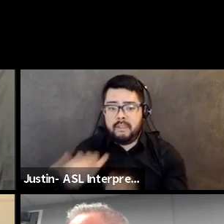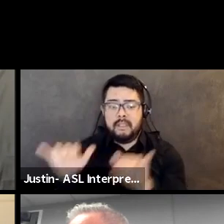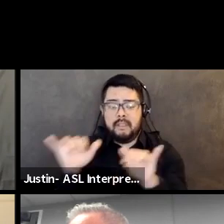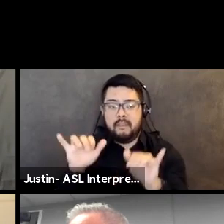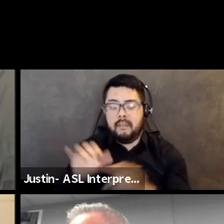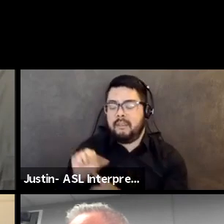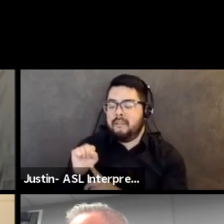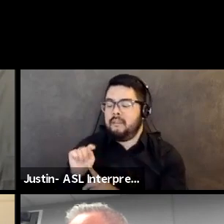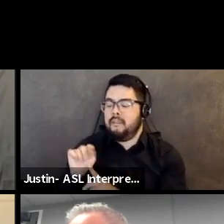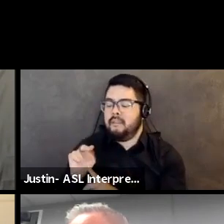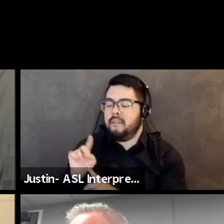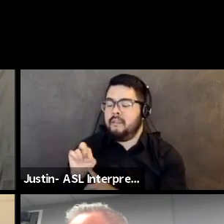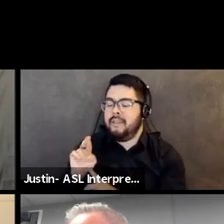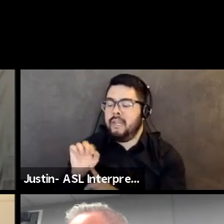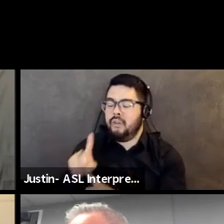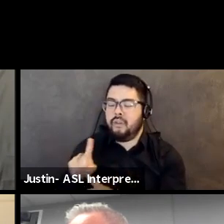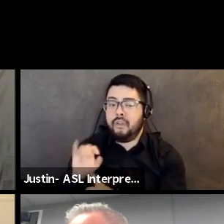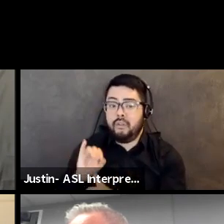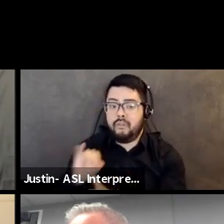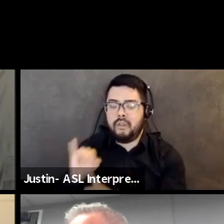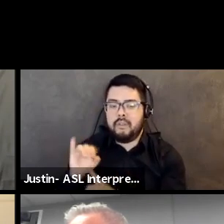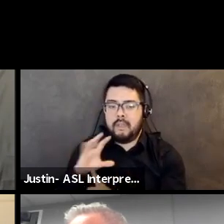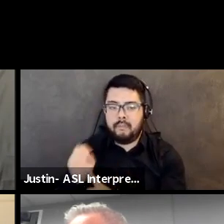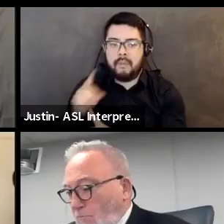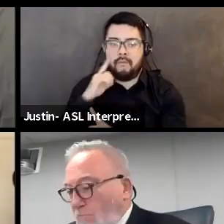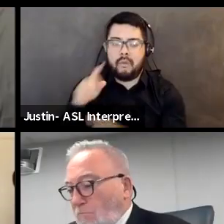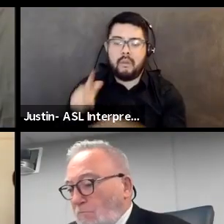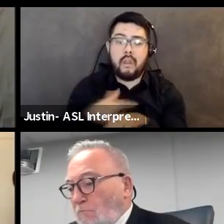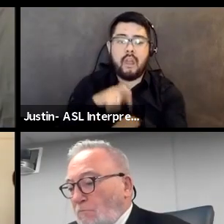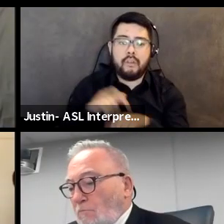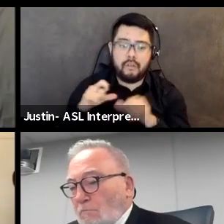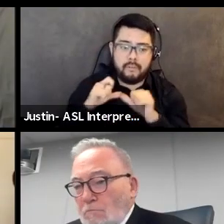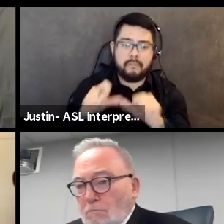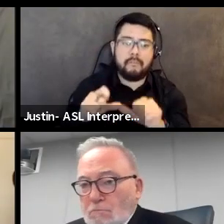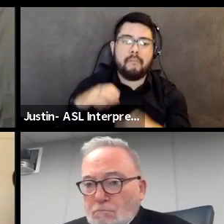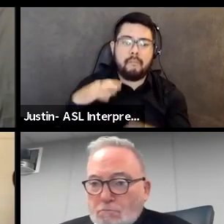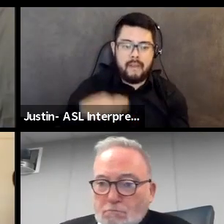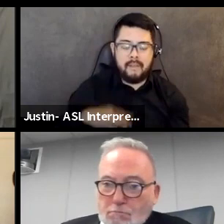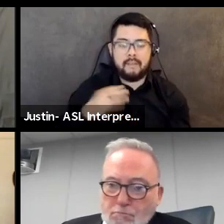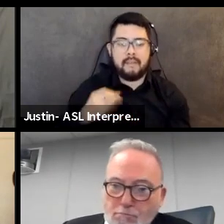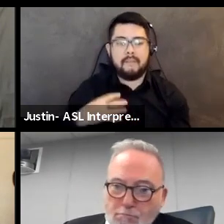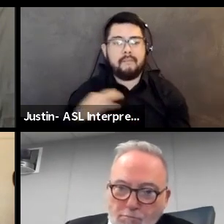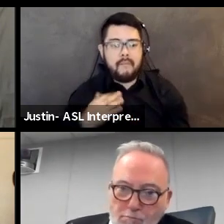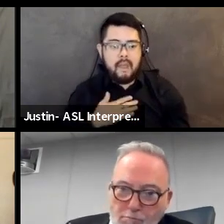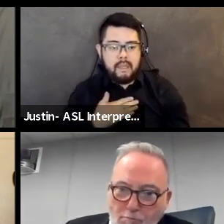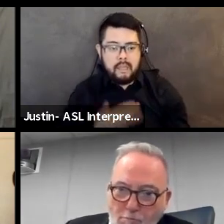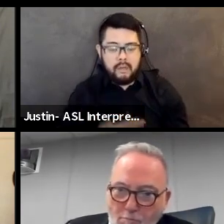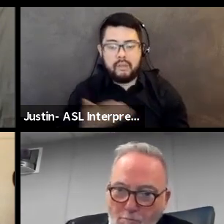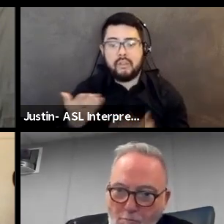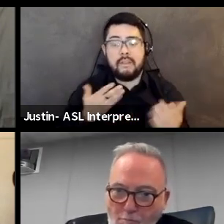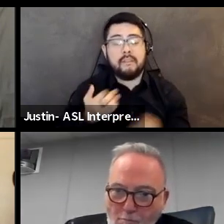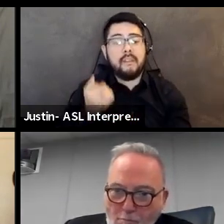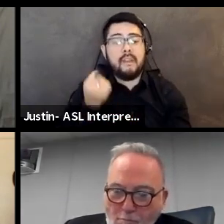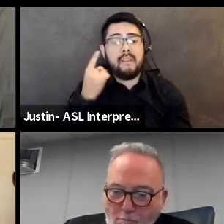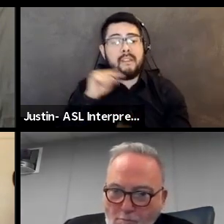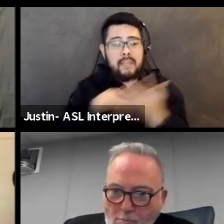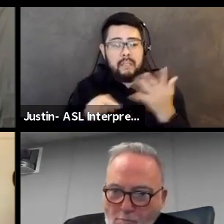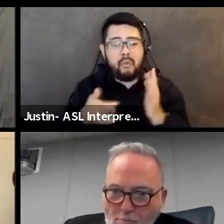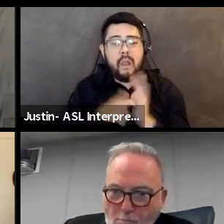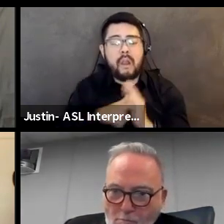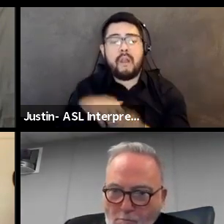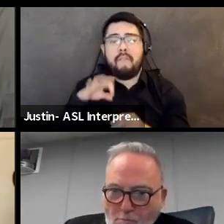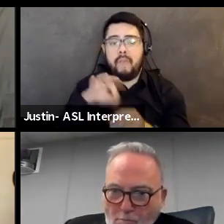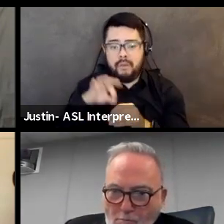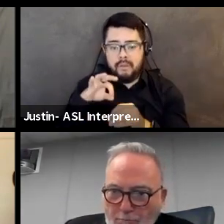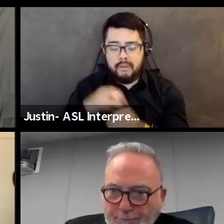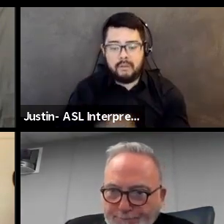for life insurance long-term disability and voluntary benefits services mr president these items do require eight votes